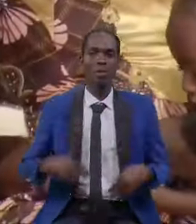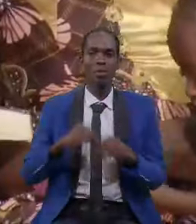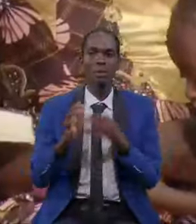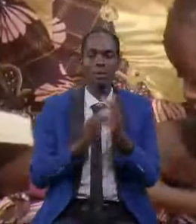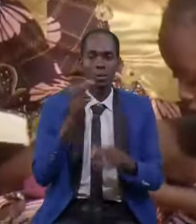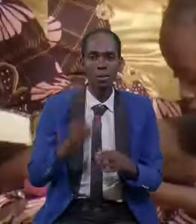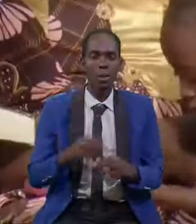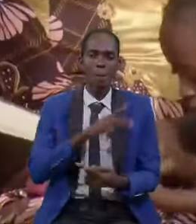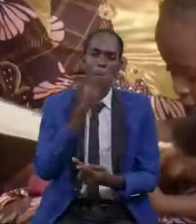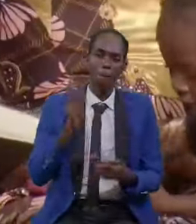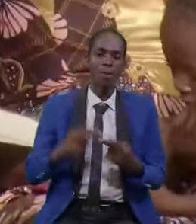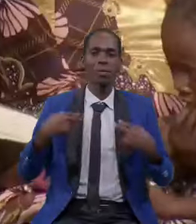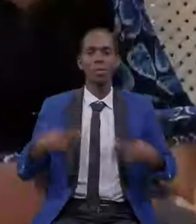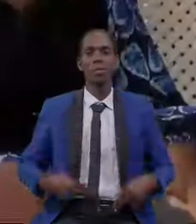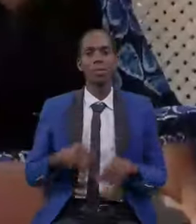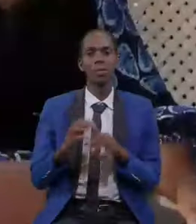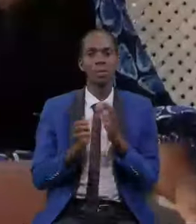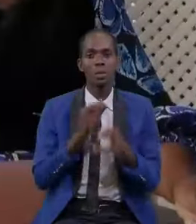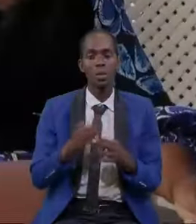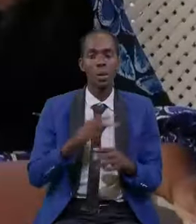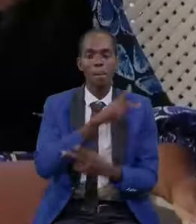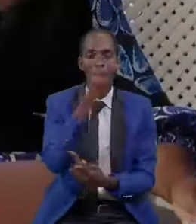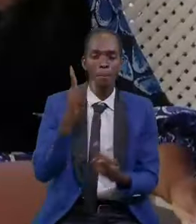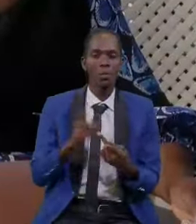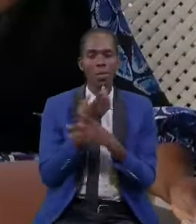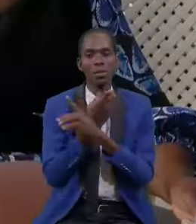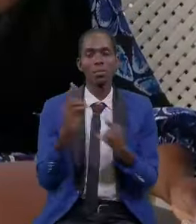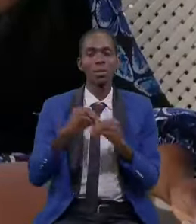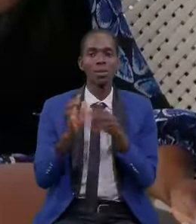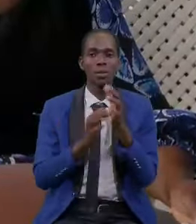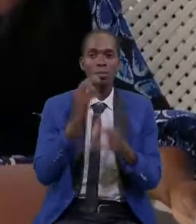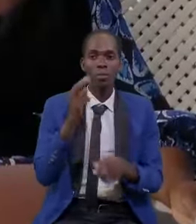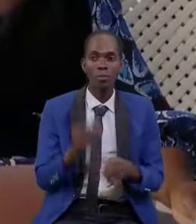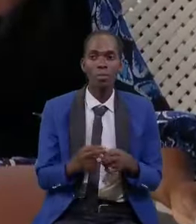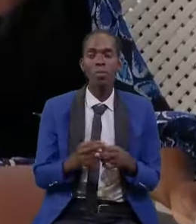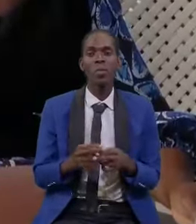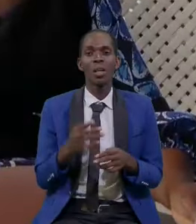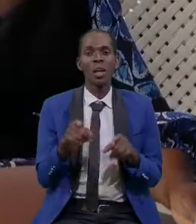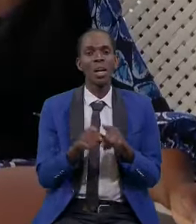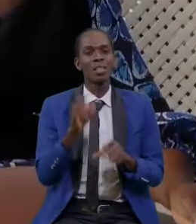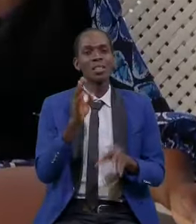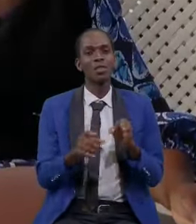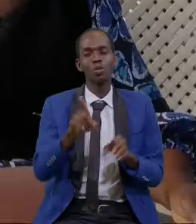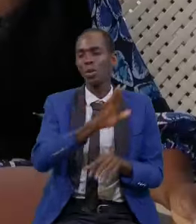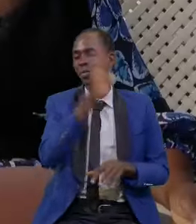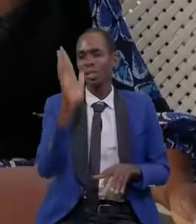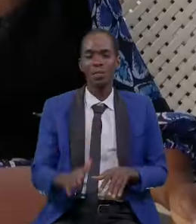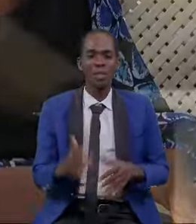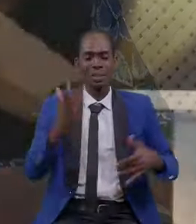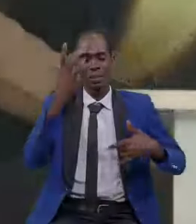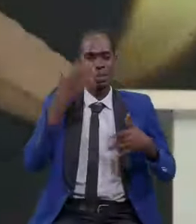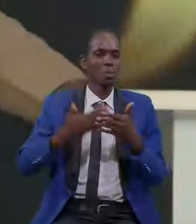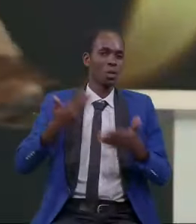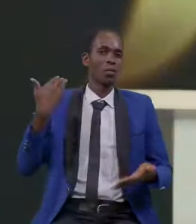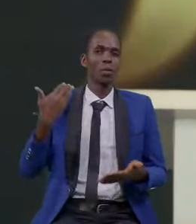health, perfect deliverance, as if you had never been sick, as if you have